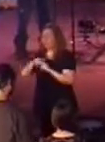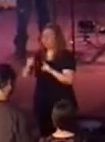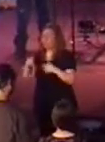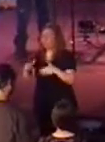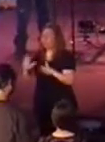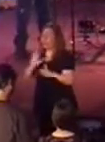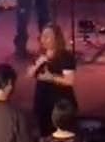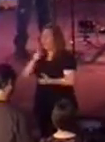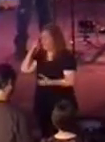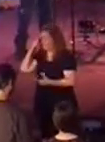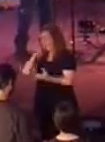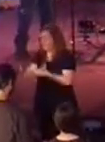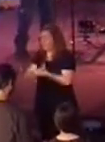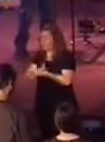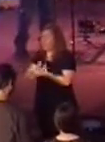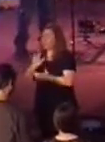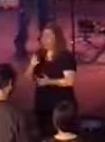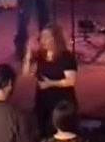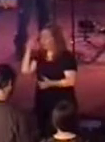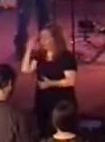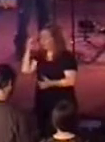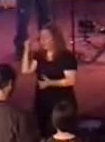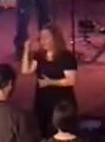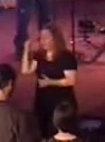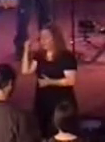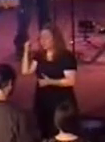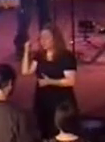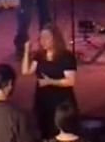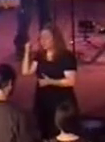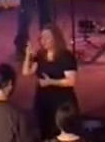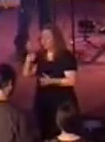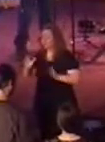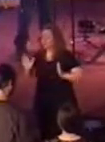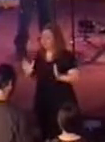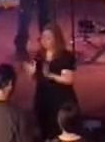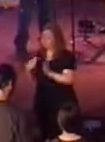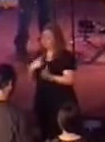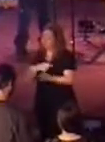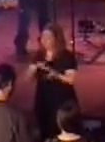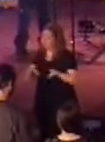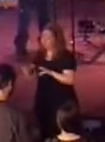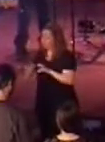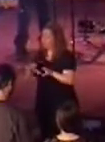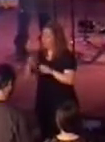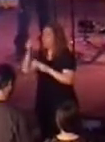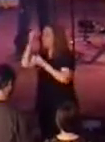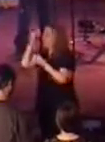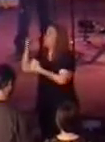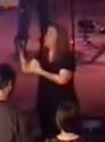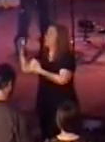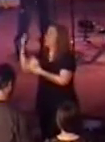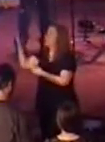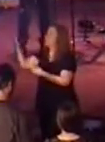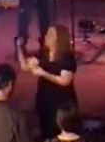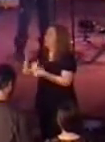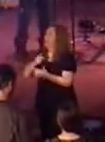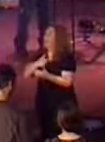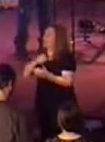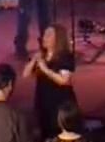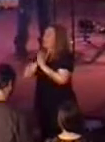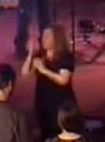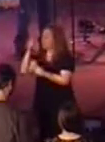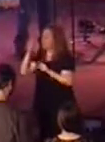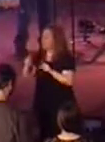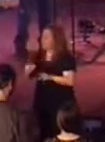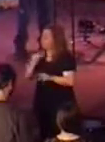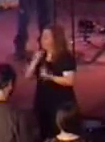it's belief that to carry action to obeying you. God, I pray for a person who hasn't